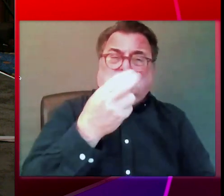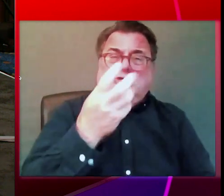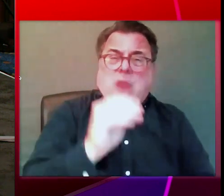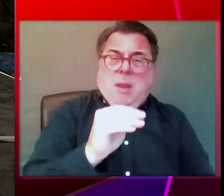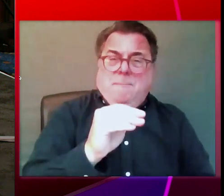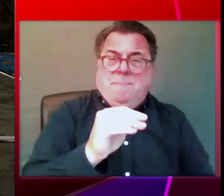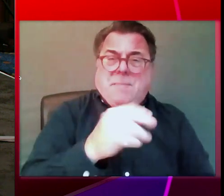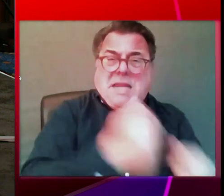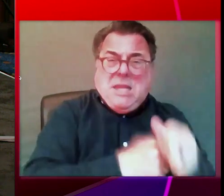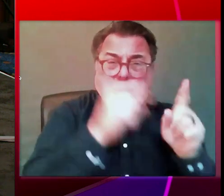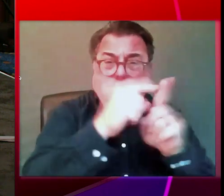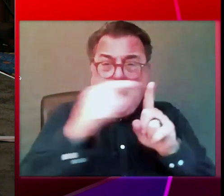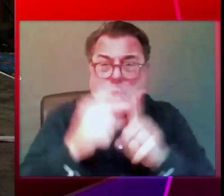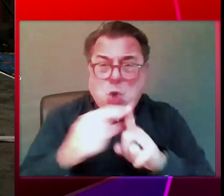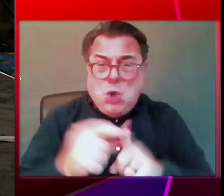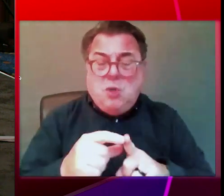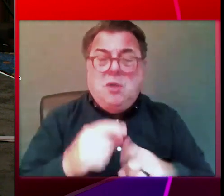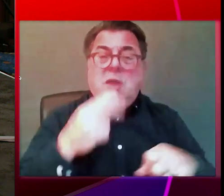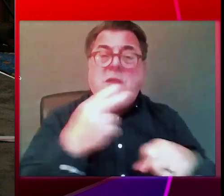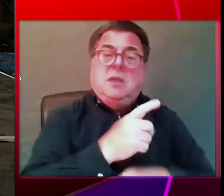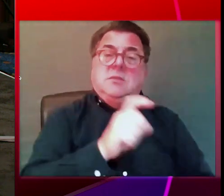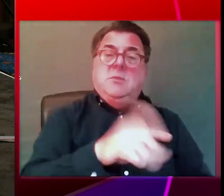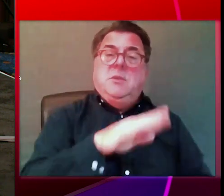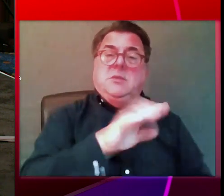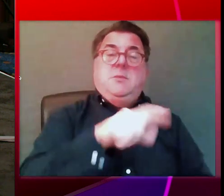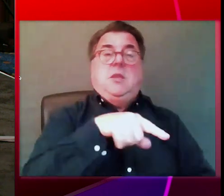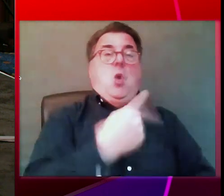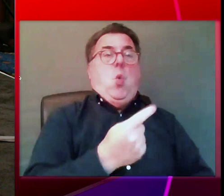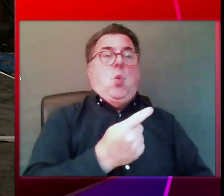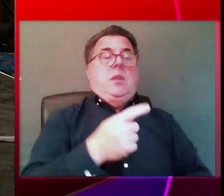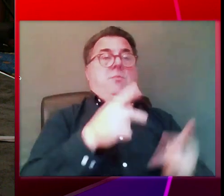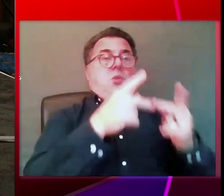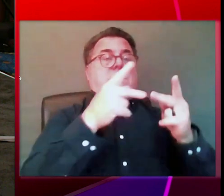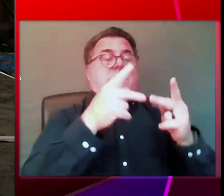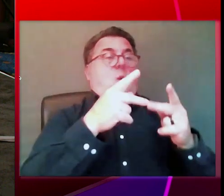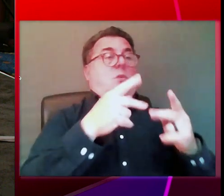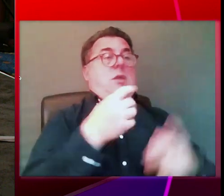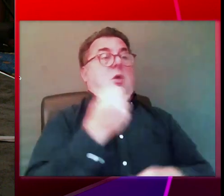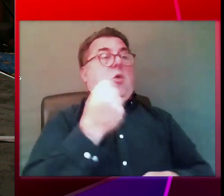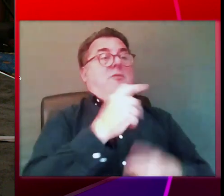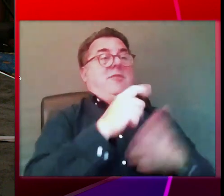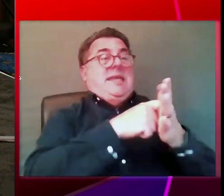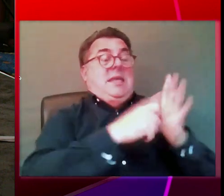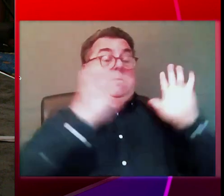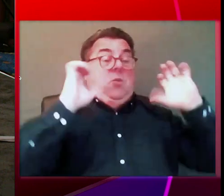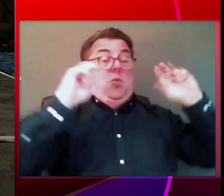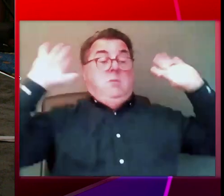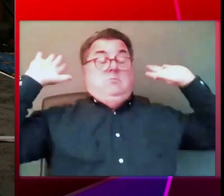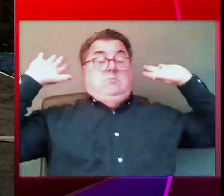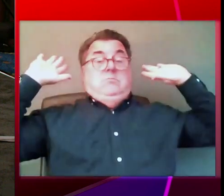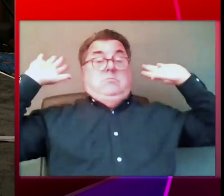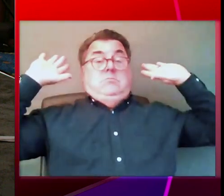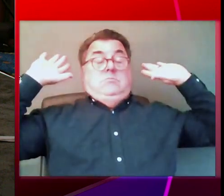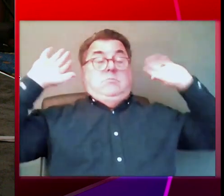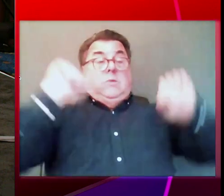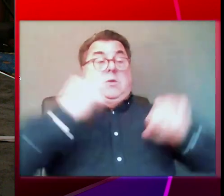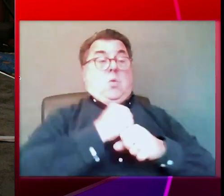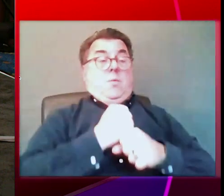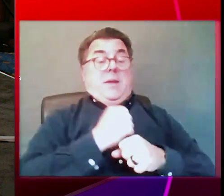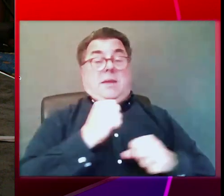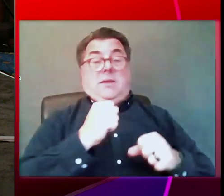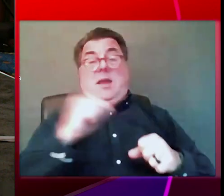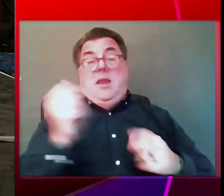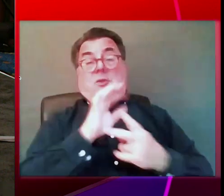paper says customer must be in sole possession of the key material. Right. And we said, okay, we're going to build another